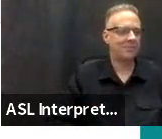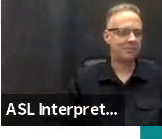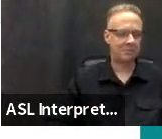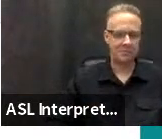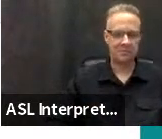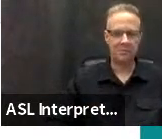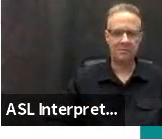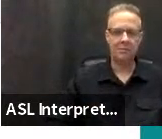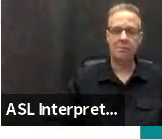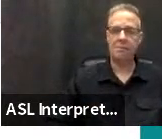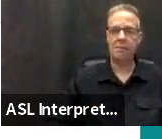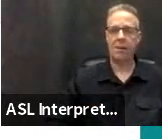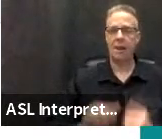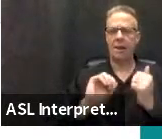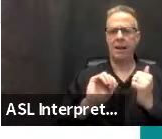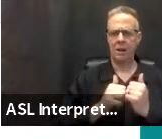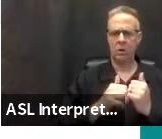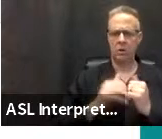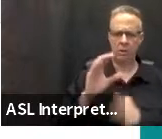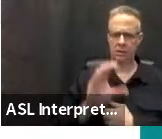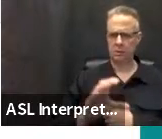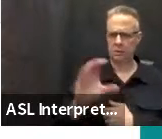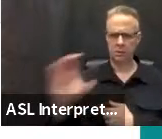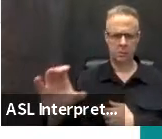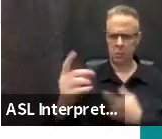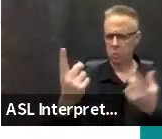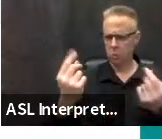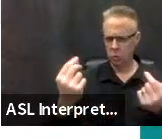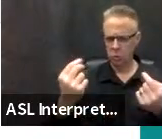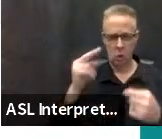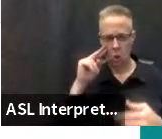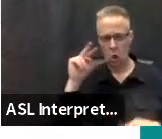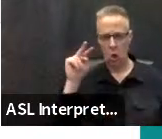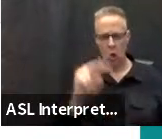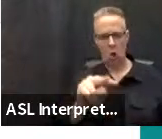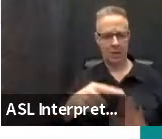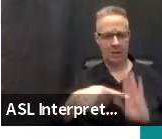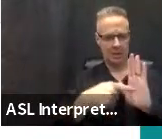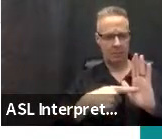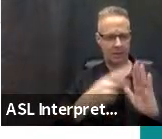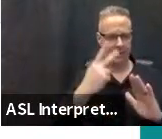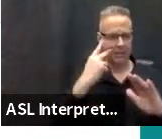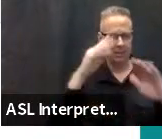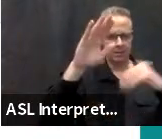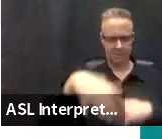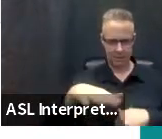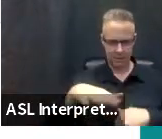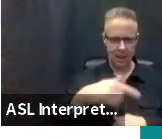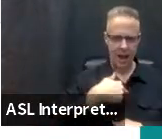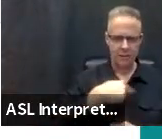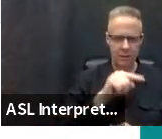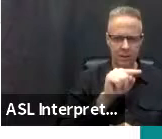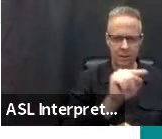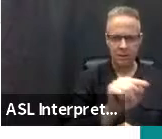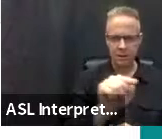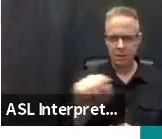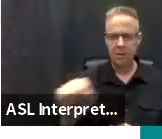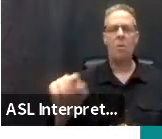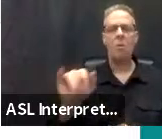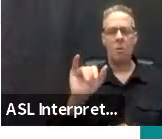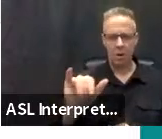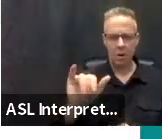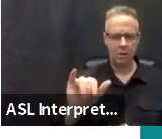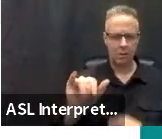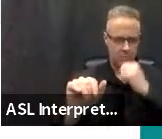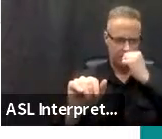So to access closed captions, at the bottom of your screen, you see a menu of options. If you